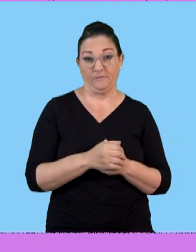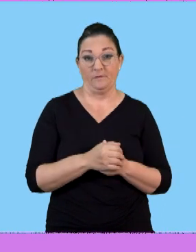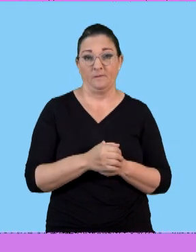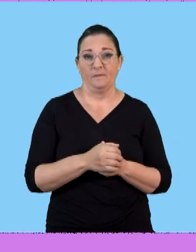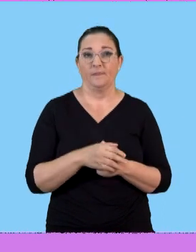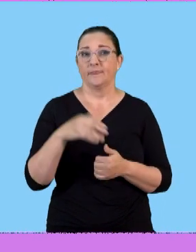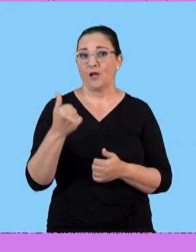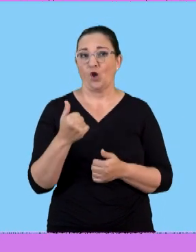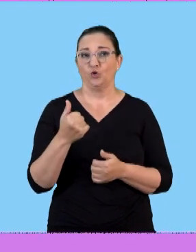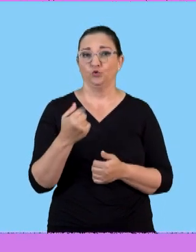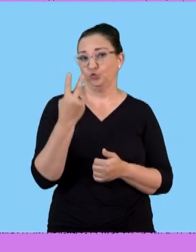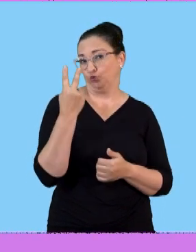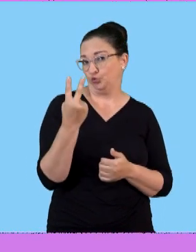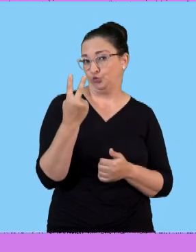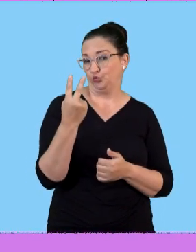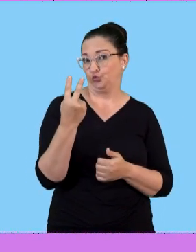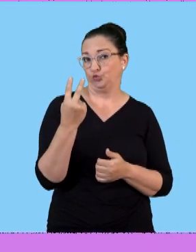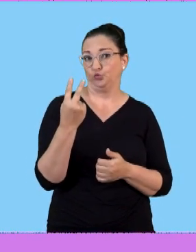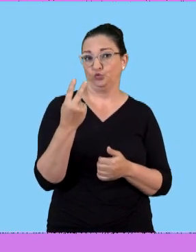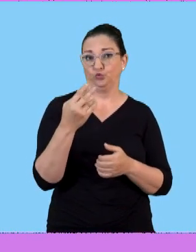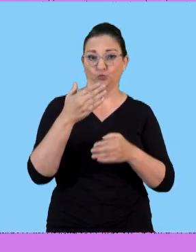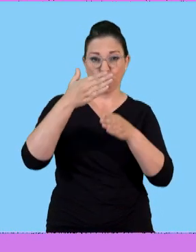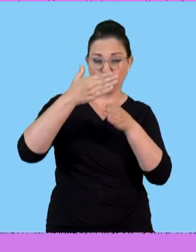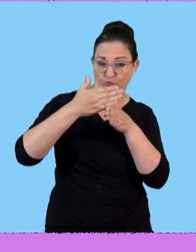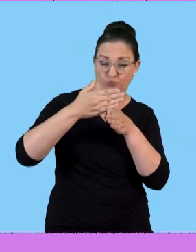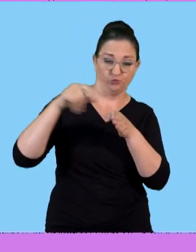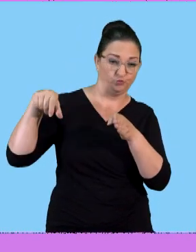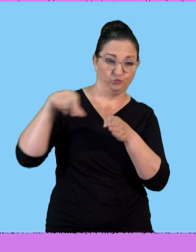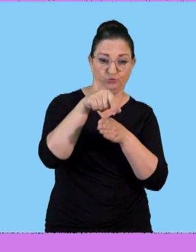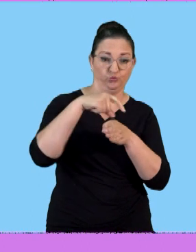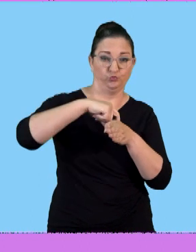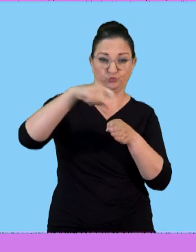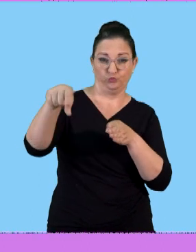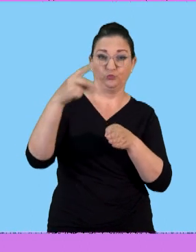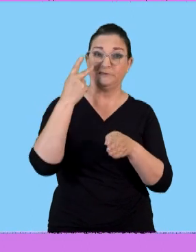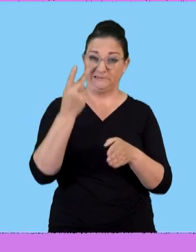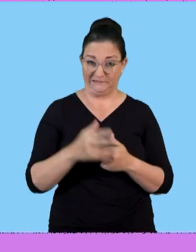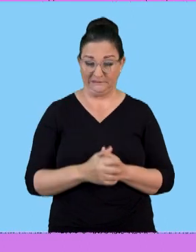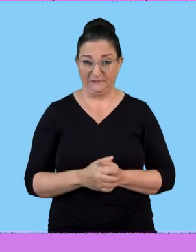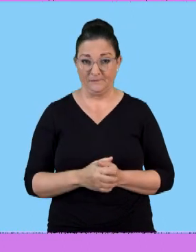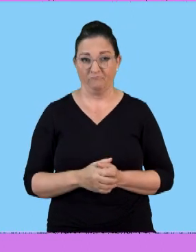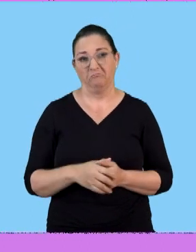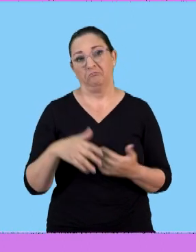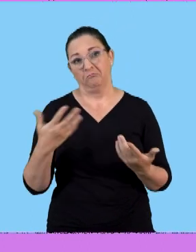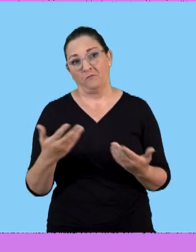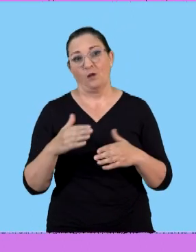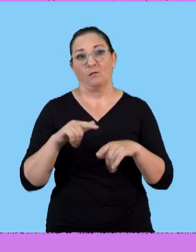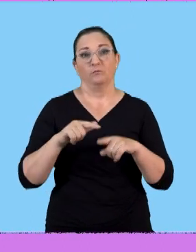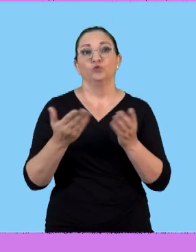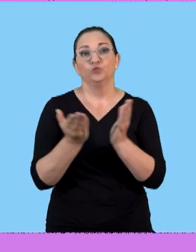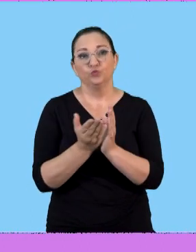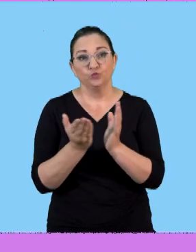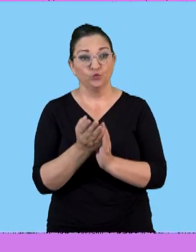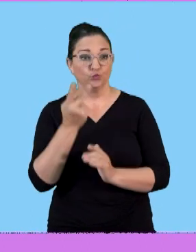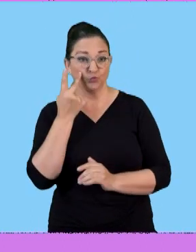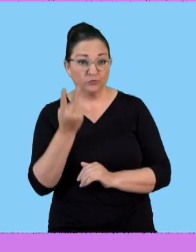two main roads in this map. And then there are other stuff like, for example, your schools. Can we see here,